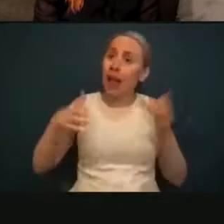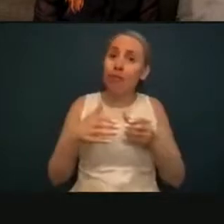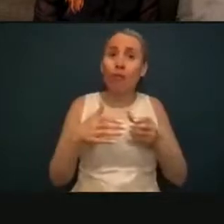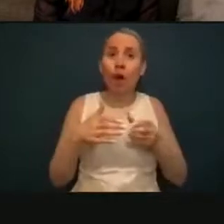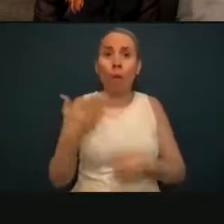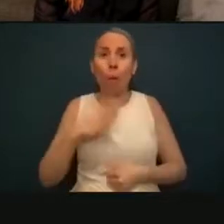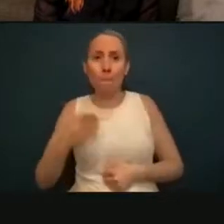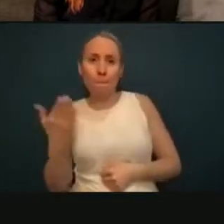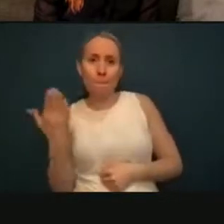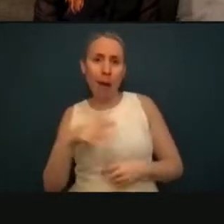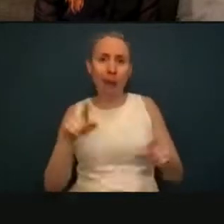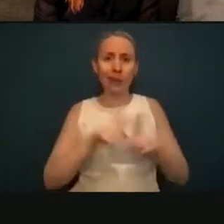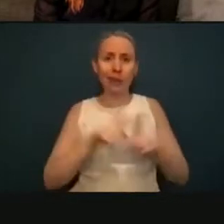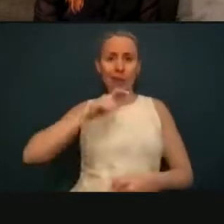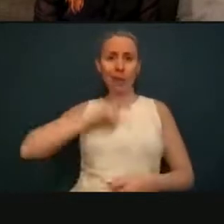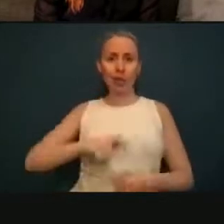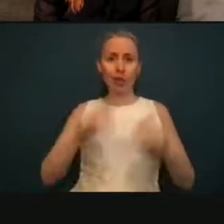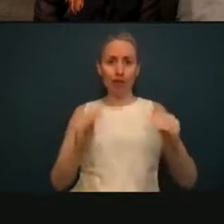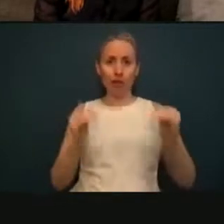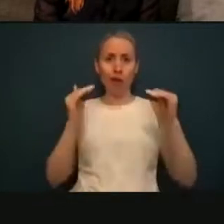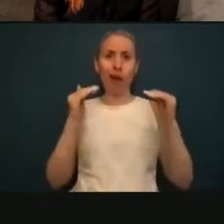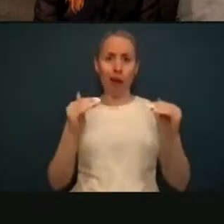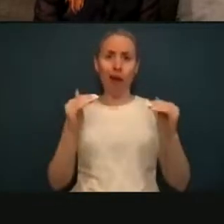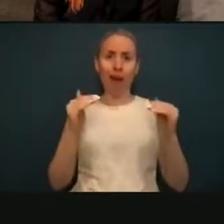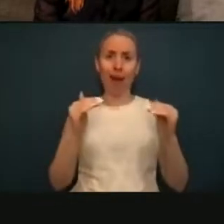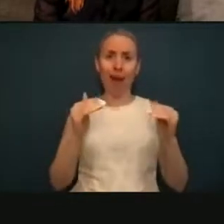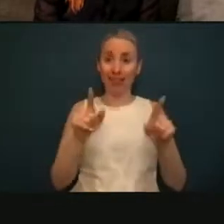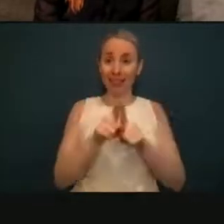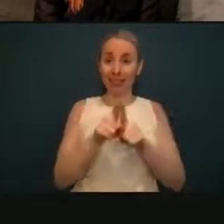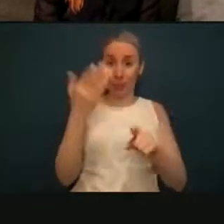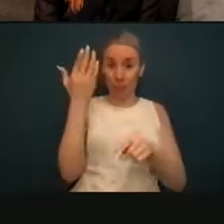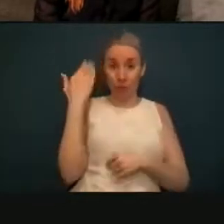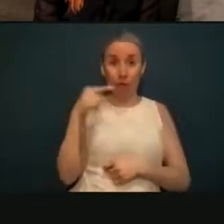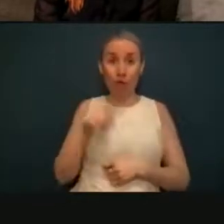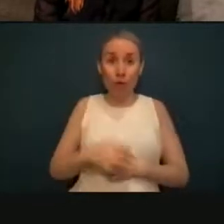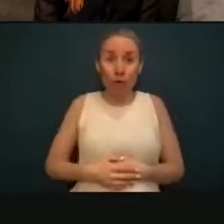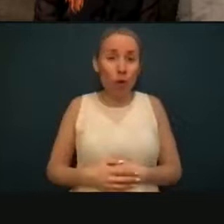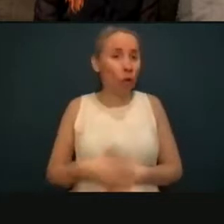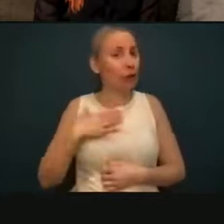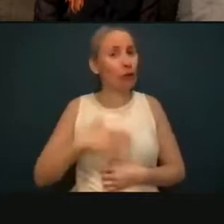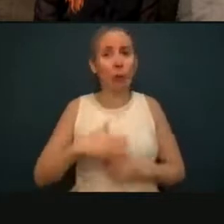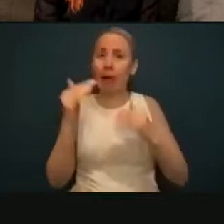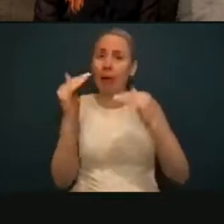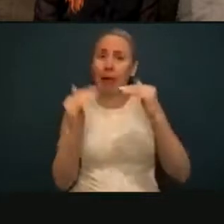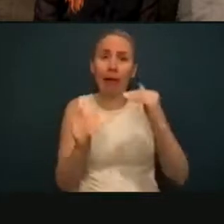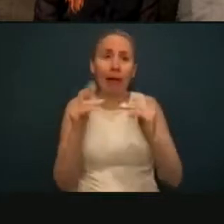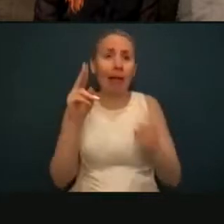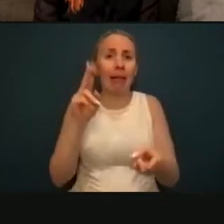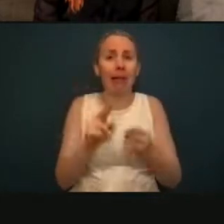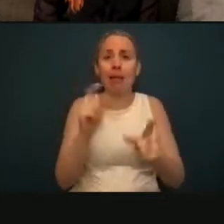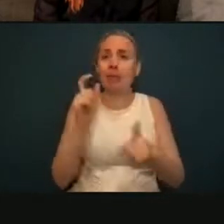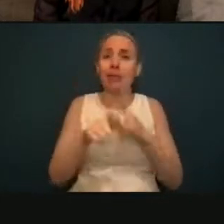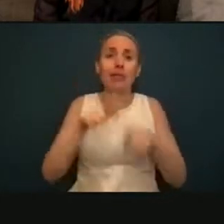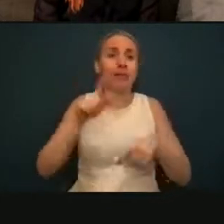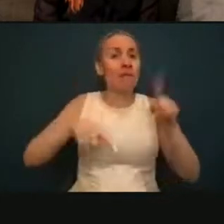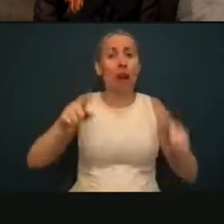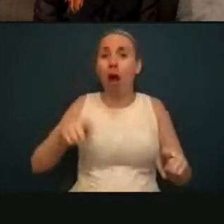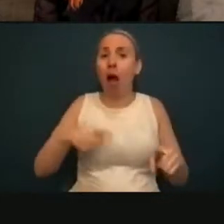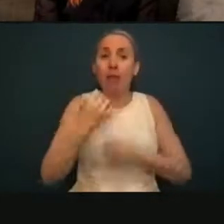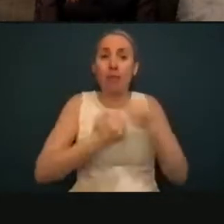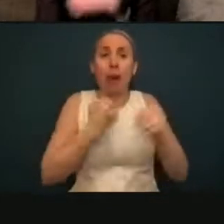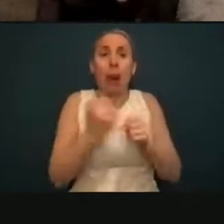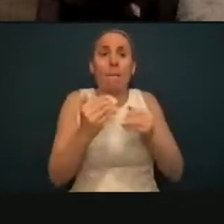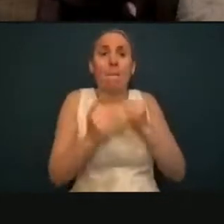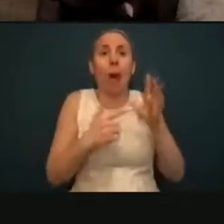position, to ensure that we don't become less diverse with fewer disabled artists, employees, and audience, and risk becoming more ableist. So